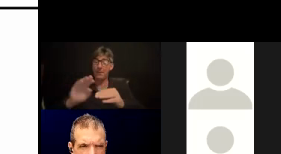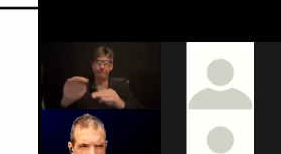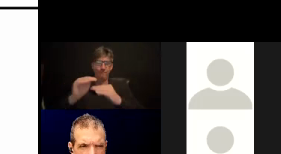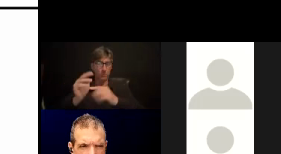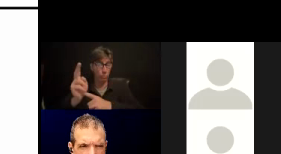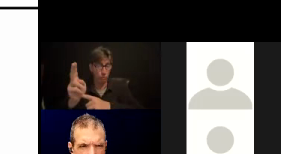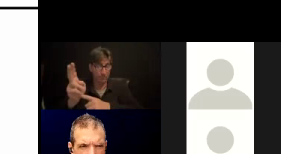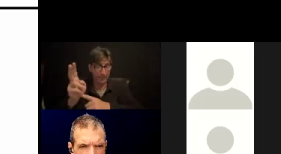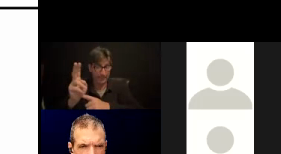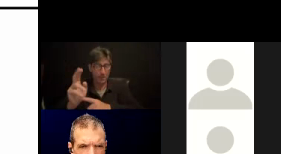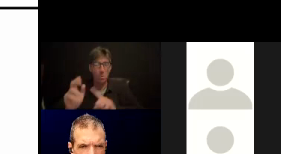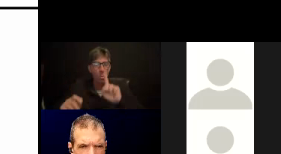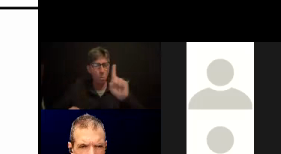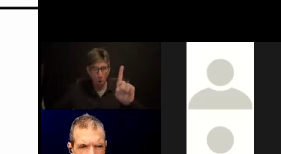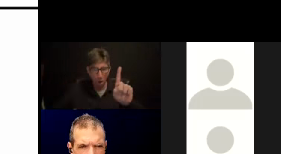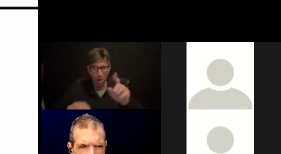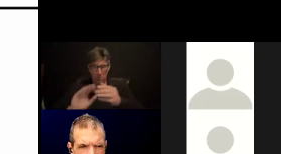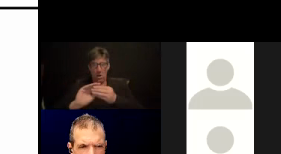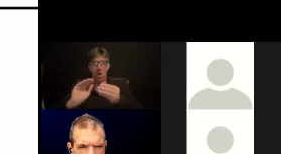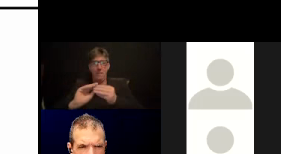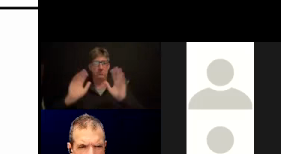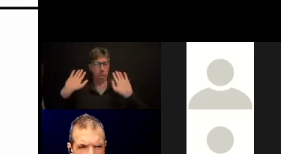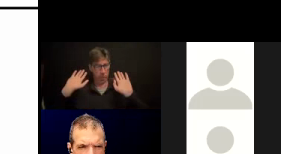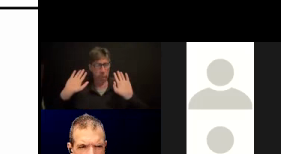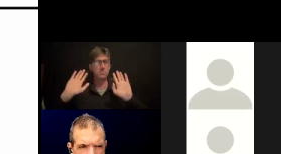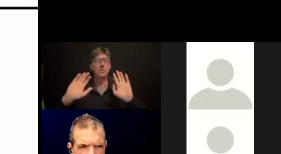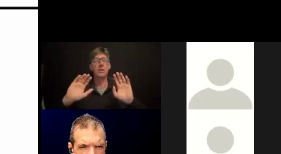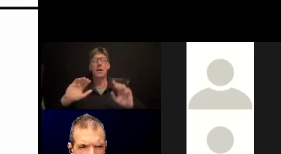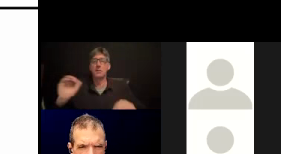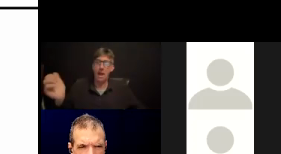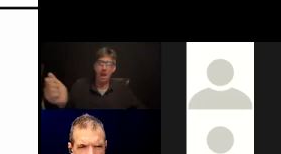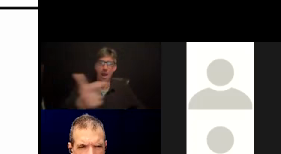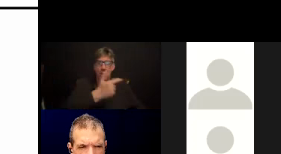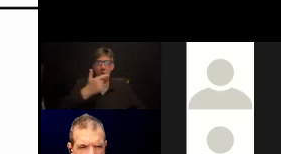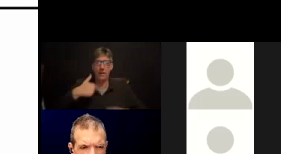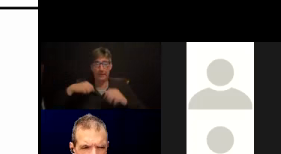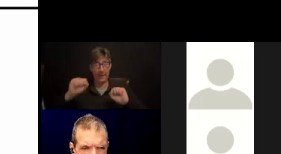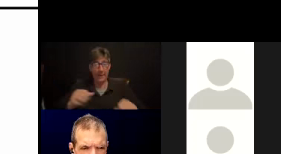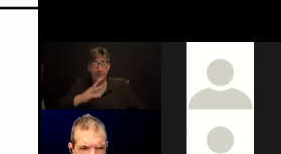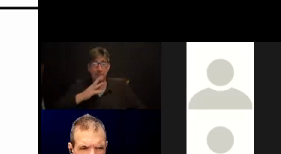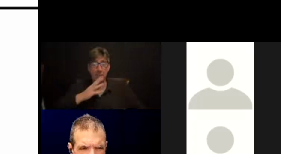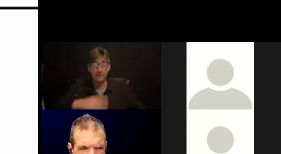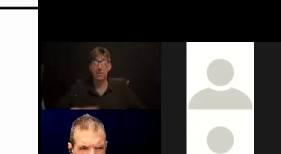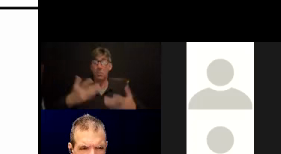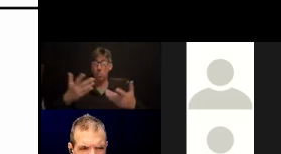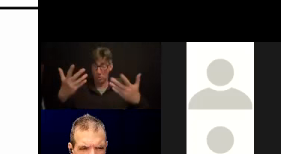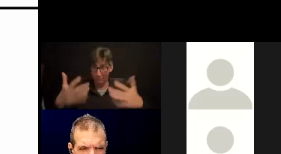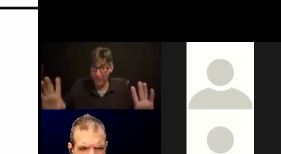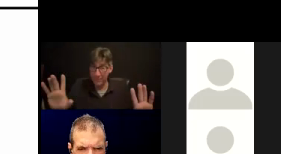one comment so that everyone, to ensure that everyone gets an opportunity to speak. As soon as you're finished, you will be muted again.